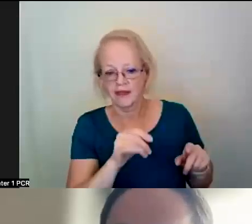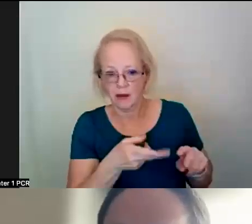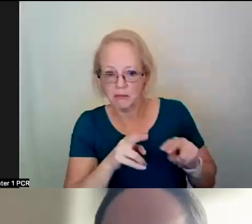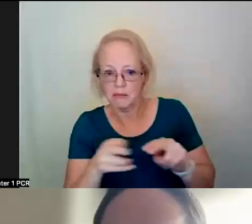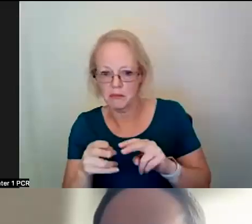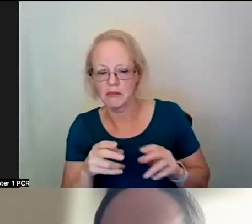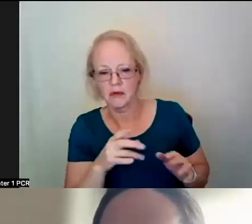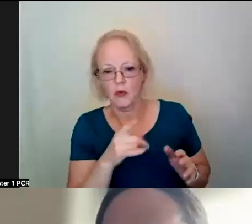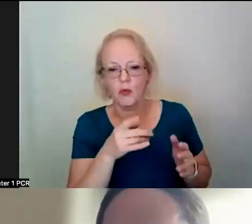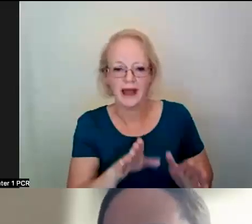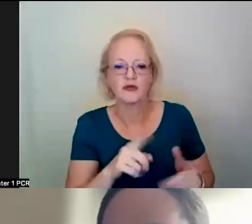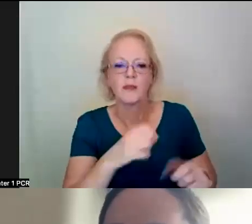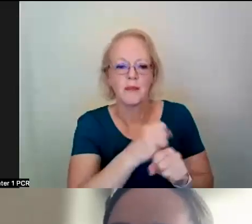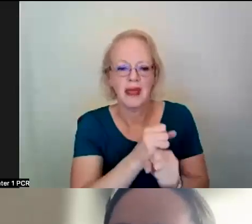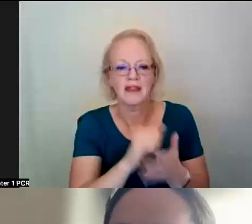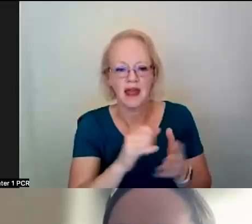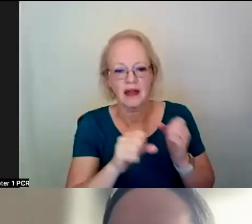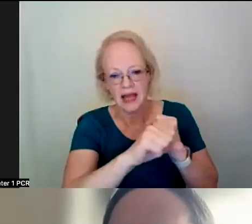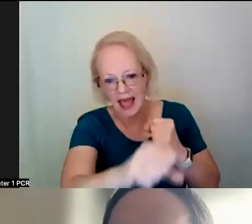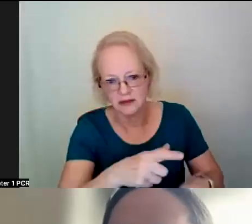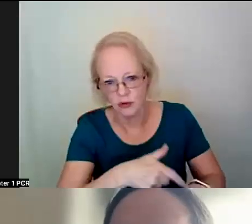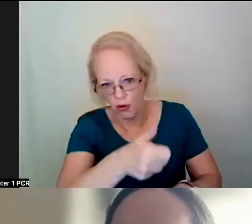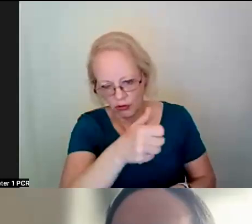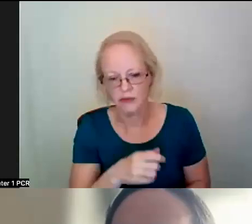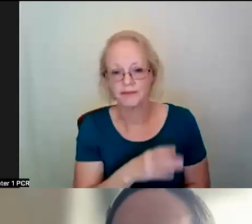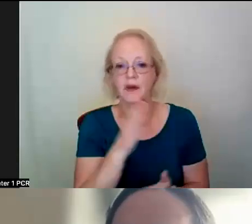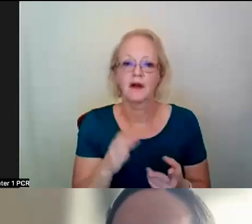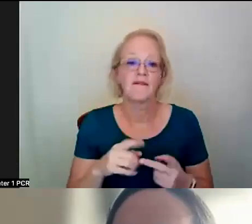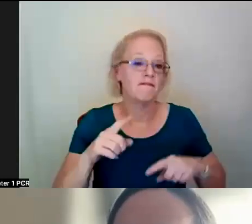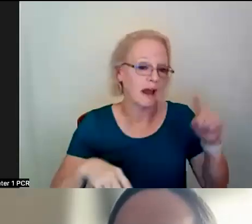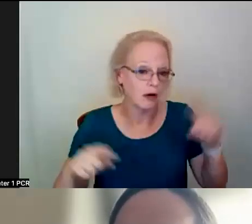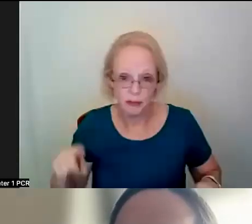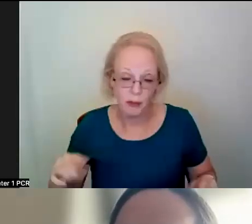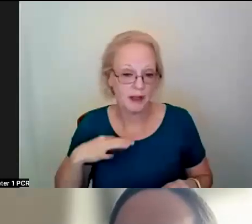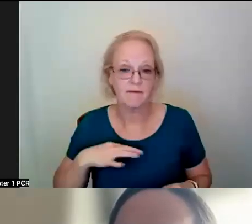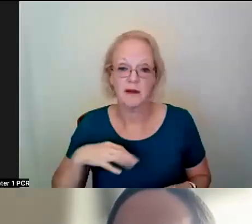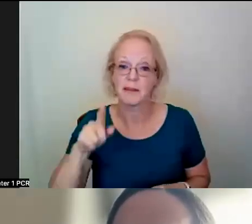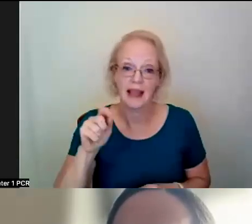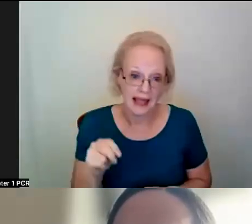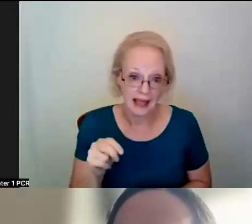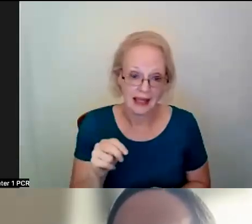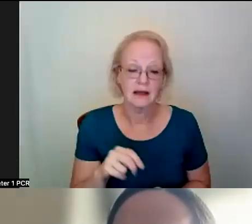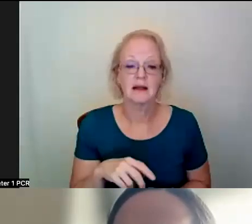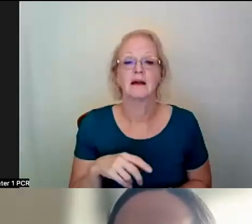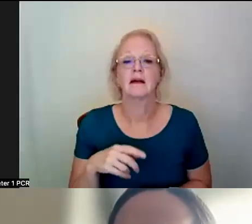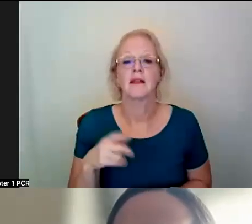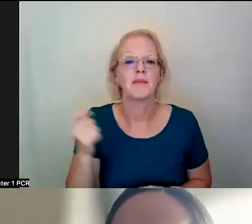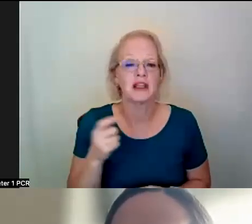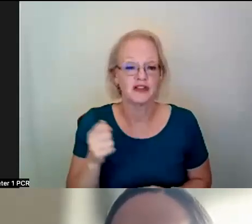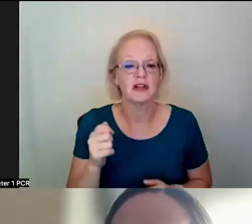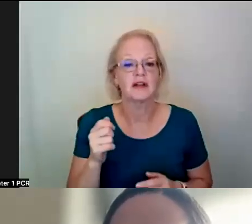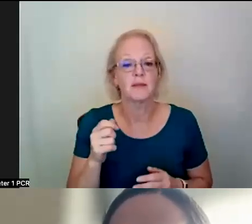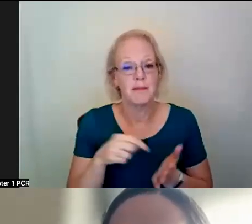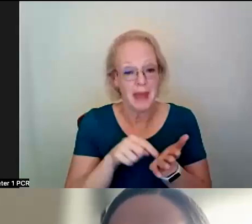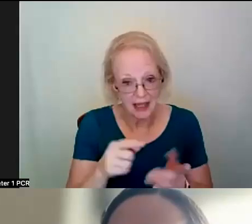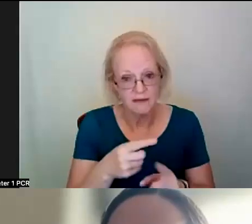There's something called variable defined benefit plans, where the pensions can be paid out of the defined benefit plan